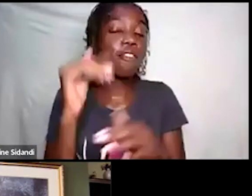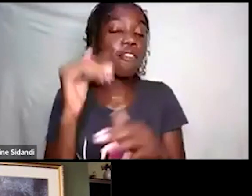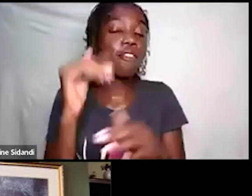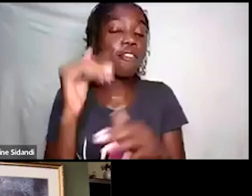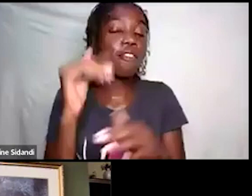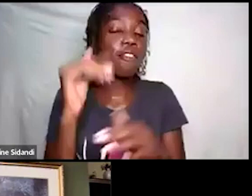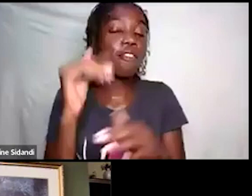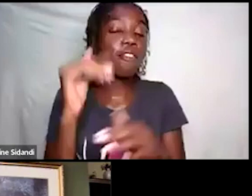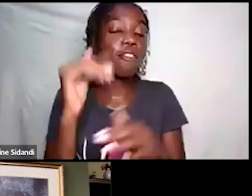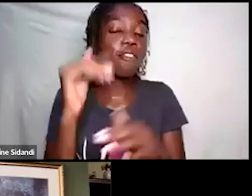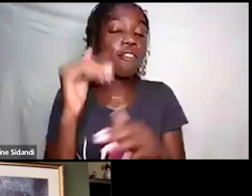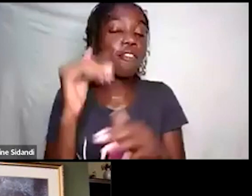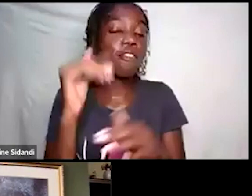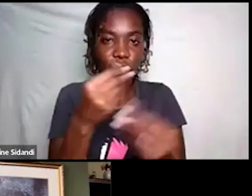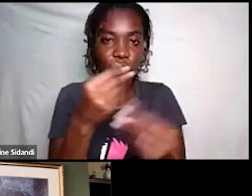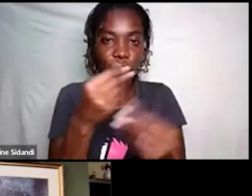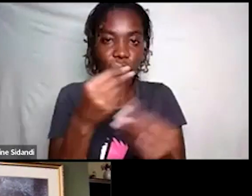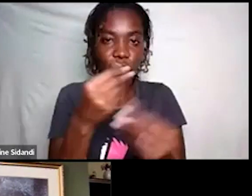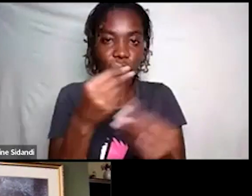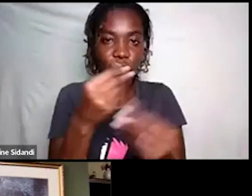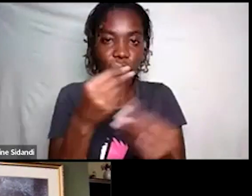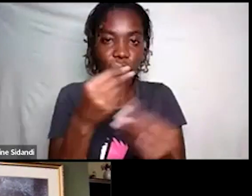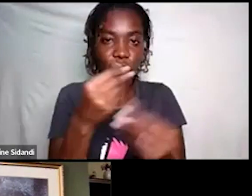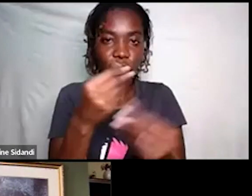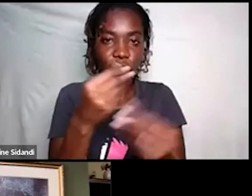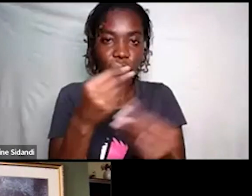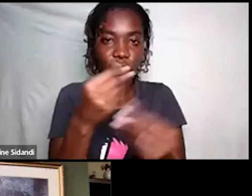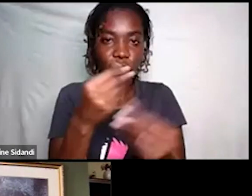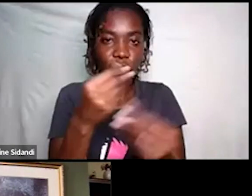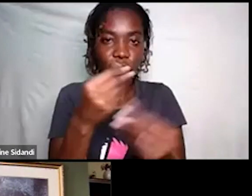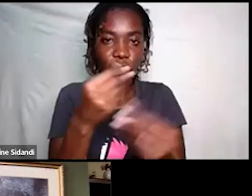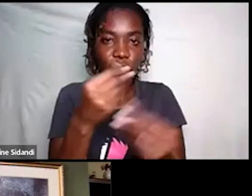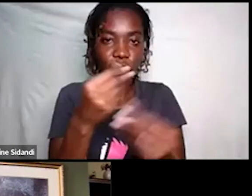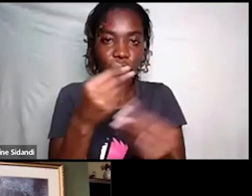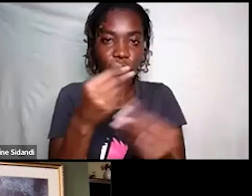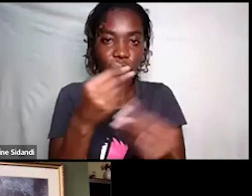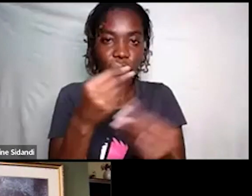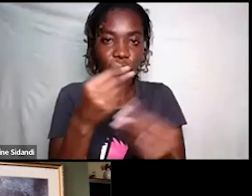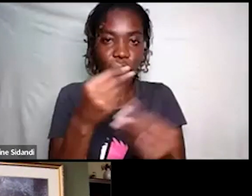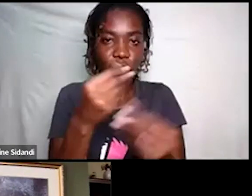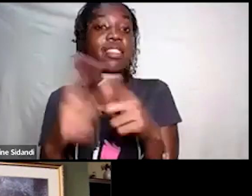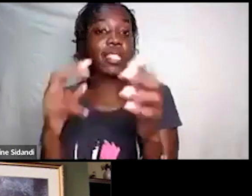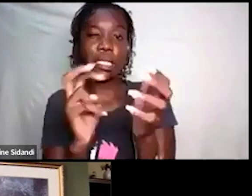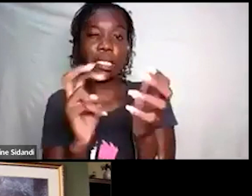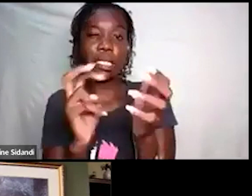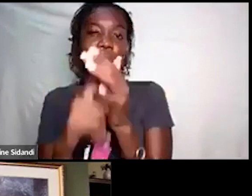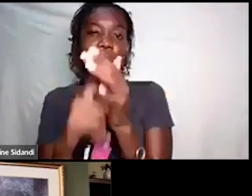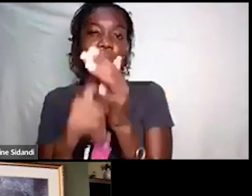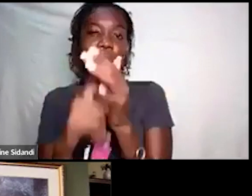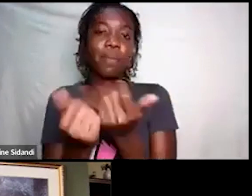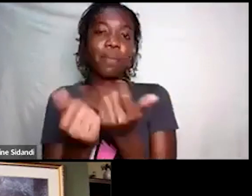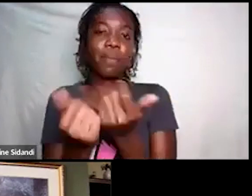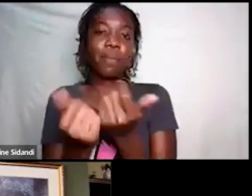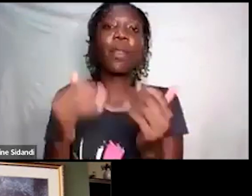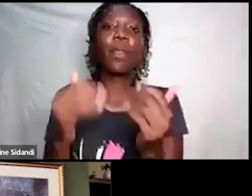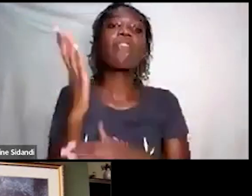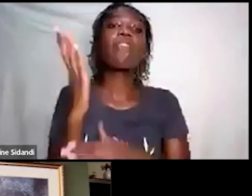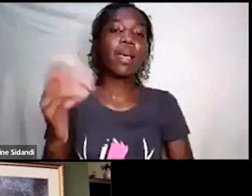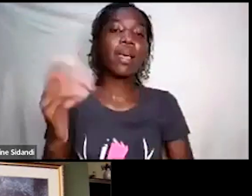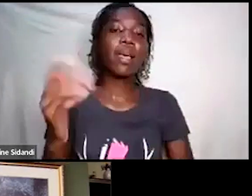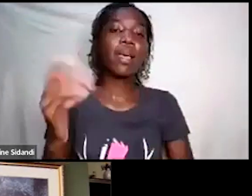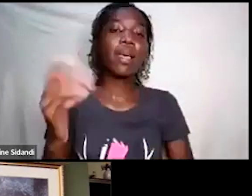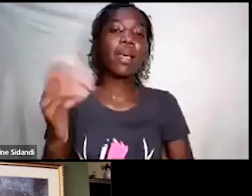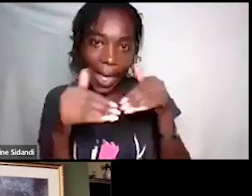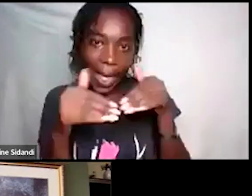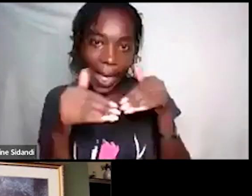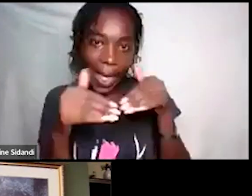we are live on Facebook. You can actually rush there and watch a bit of it. Most of it is actually there as you wait for the YouTube channel. And any material